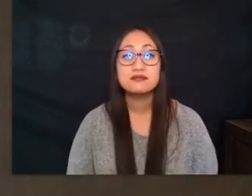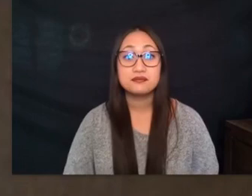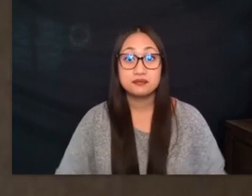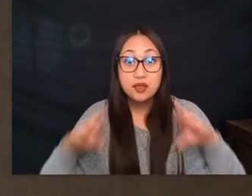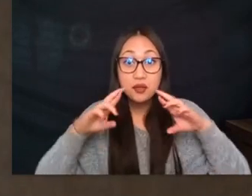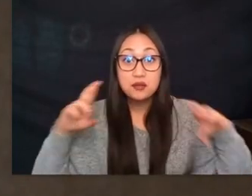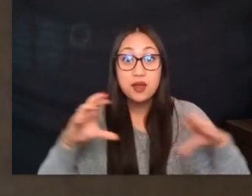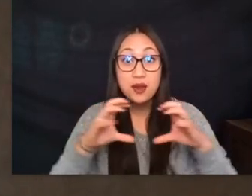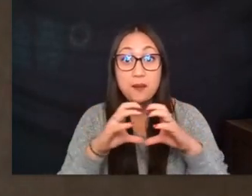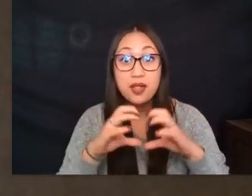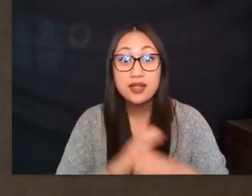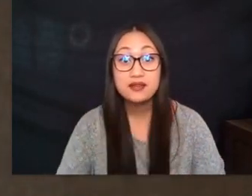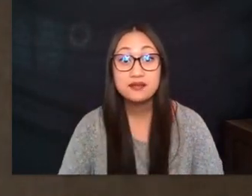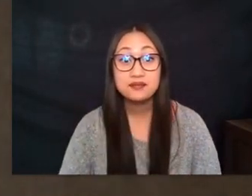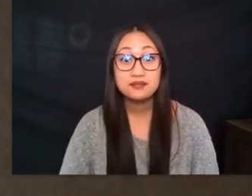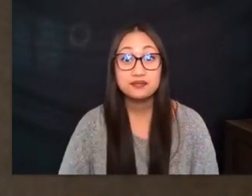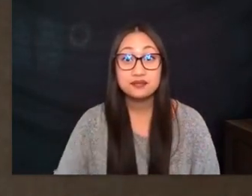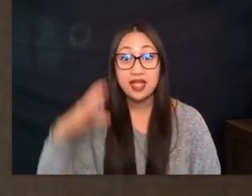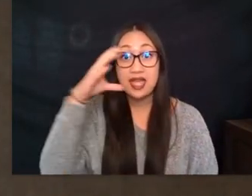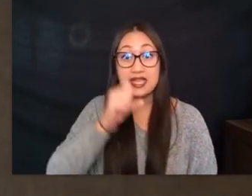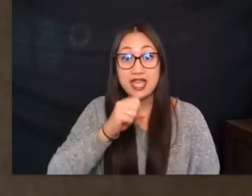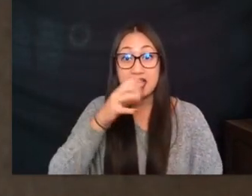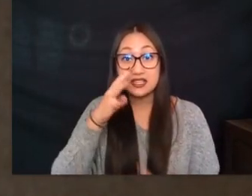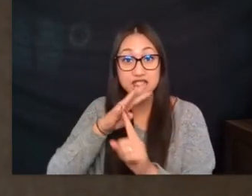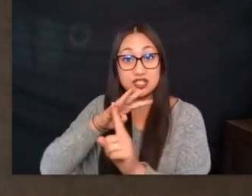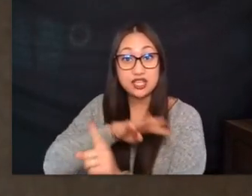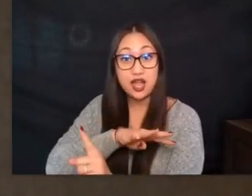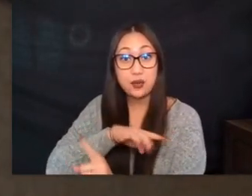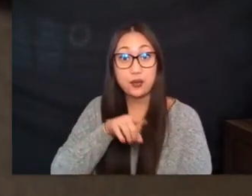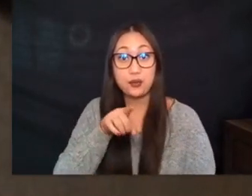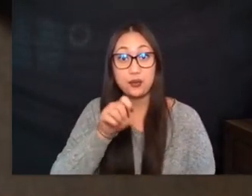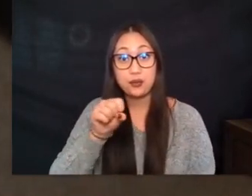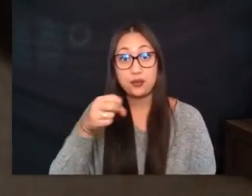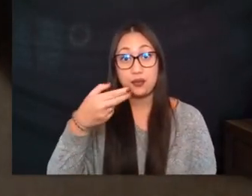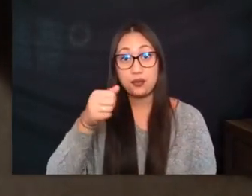Ready, Bolly? Try and guess these shadows.